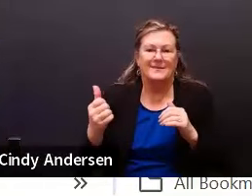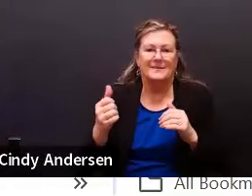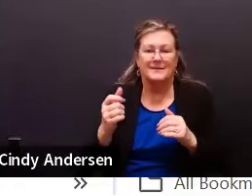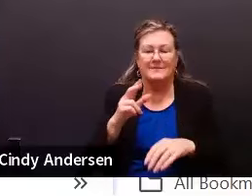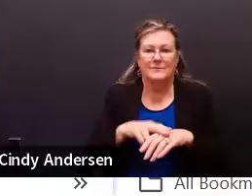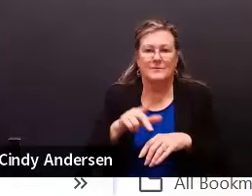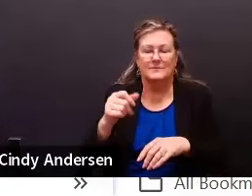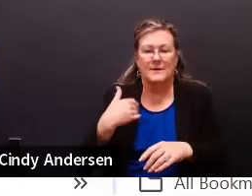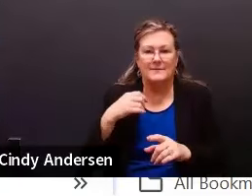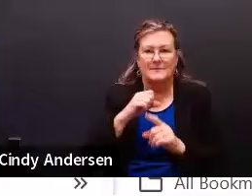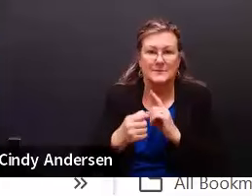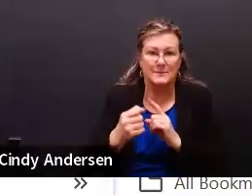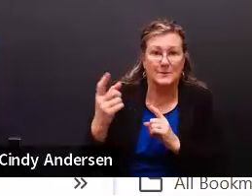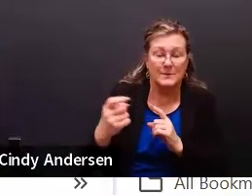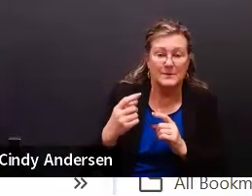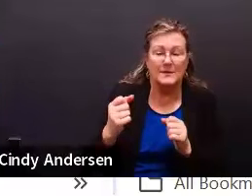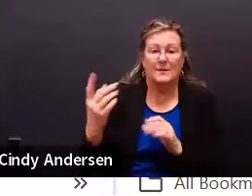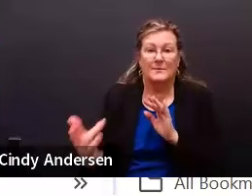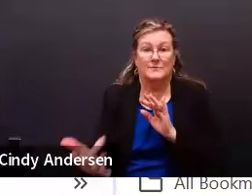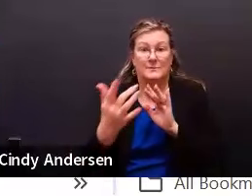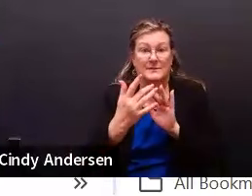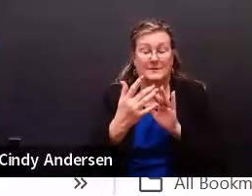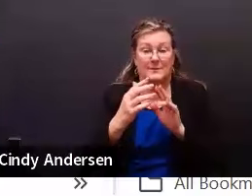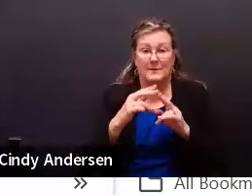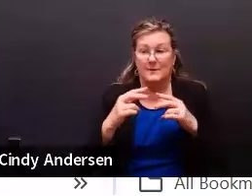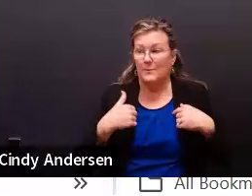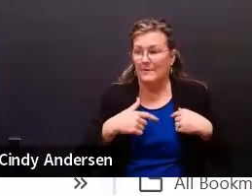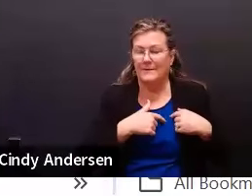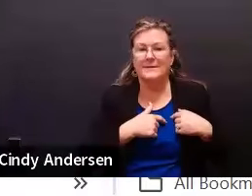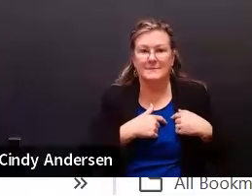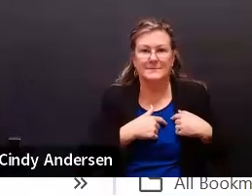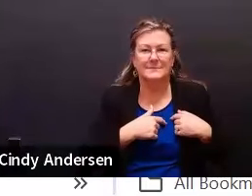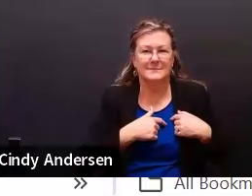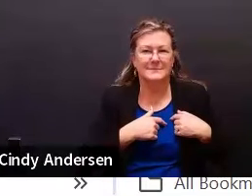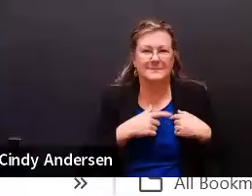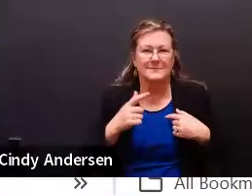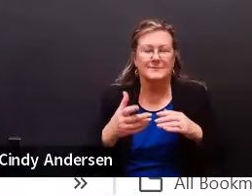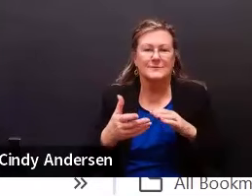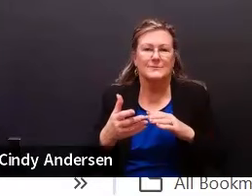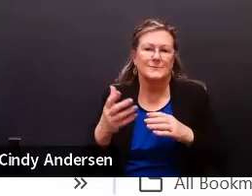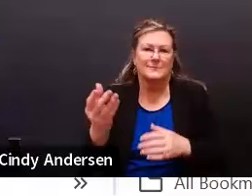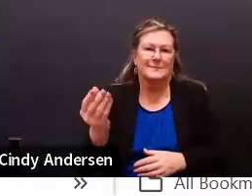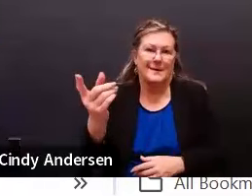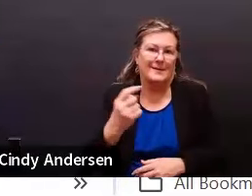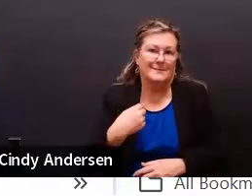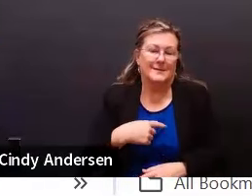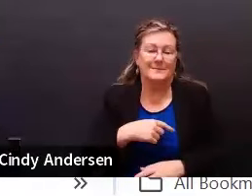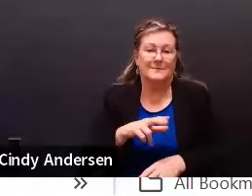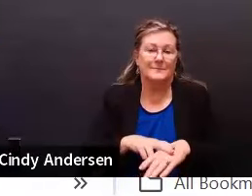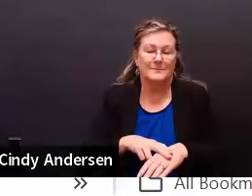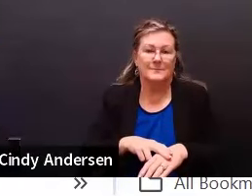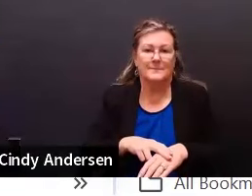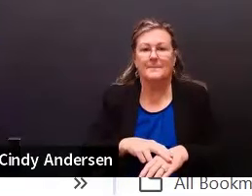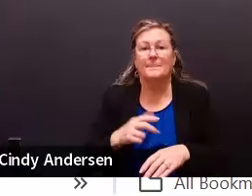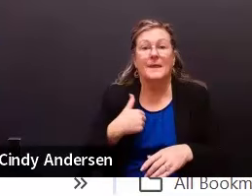have a situation or a question, you can always reach out to either one of us to kind of run that by us, certainly.